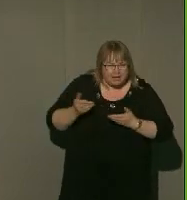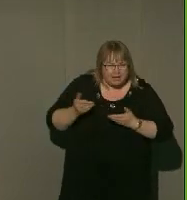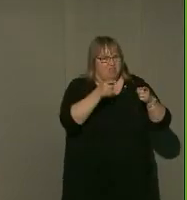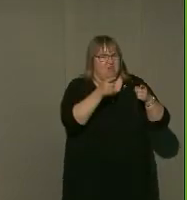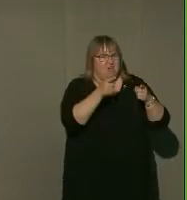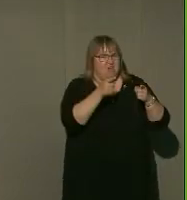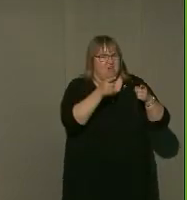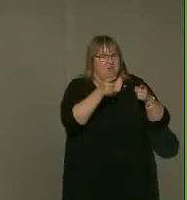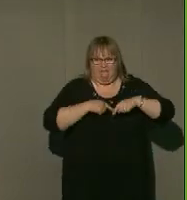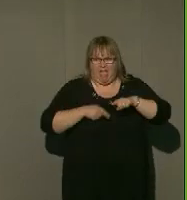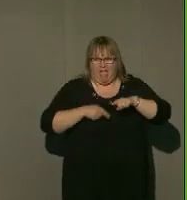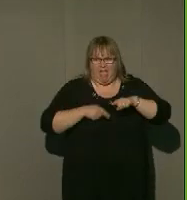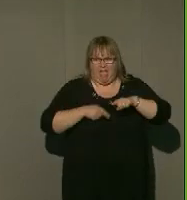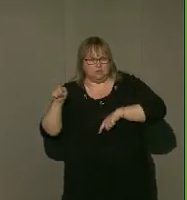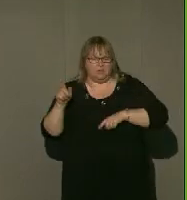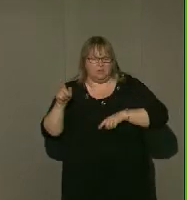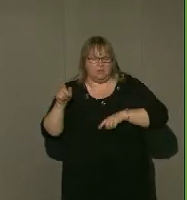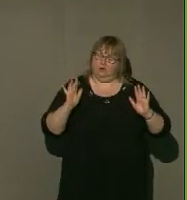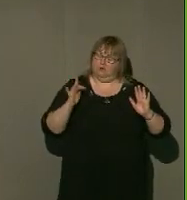all. Please support this motion.